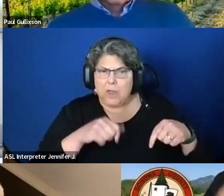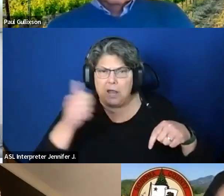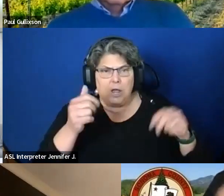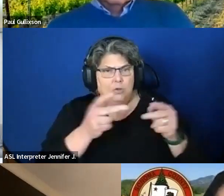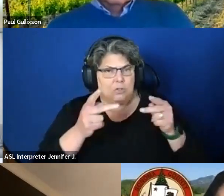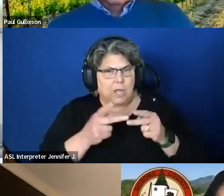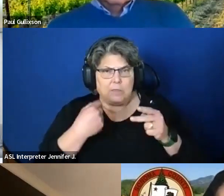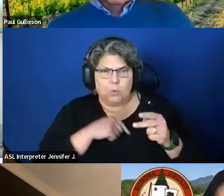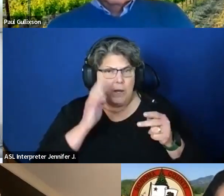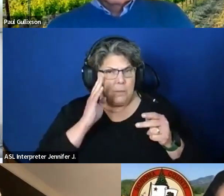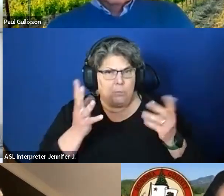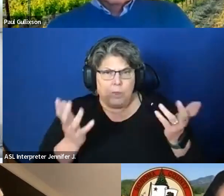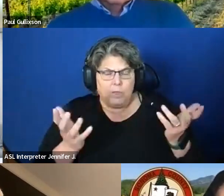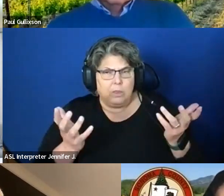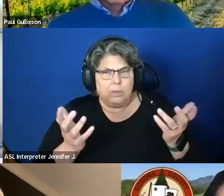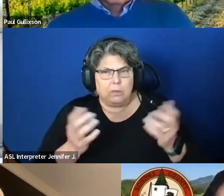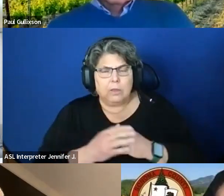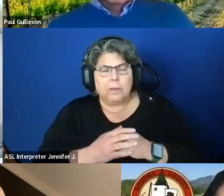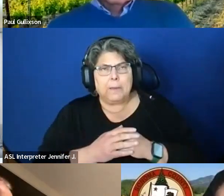I want to just